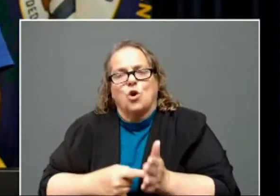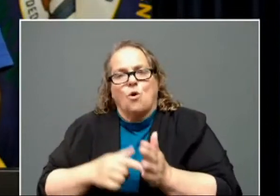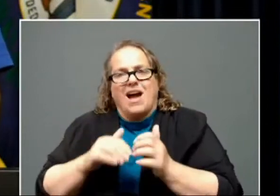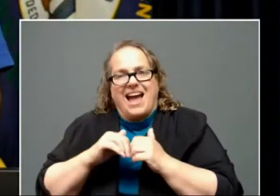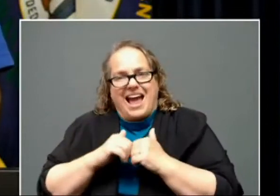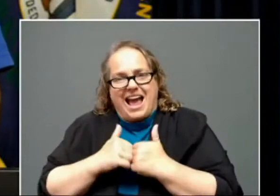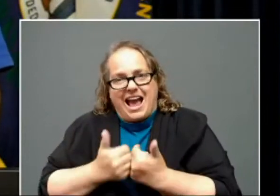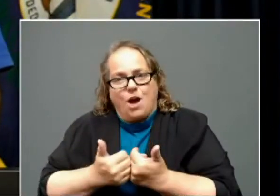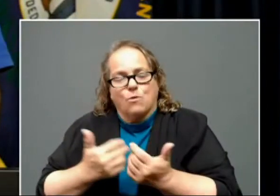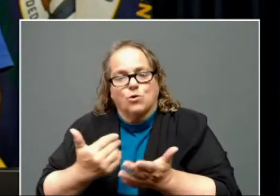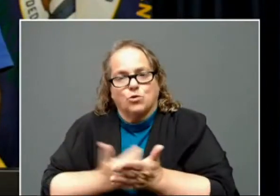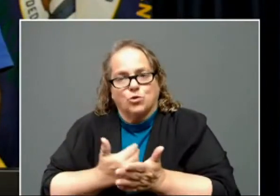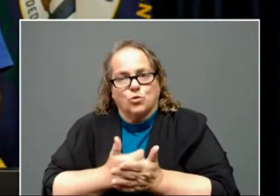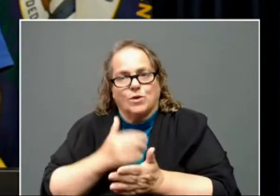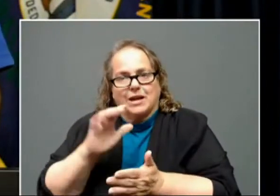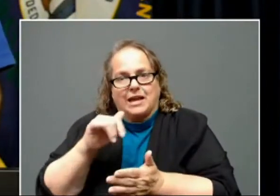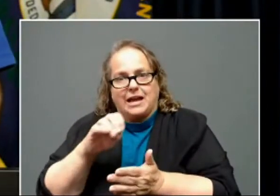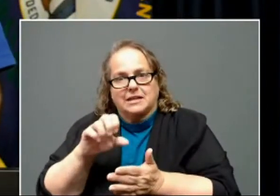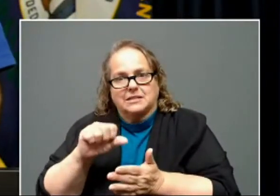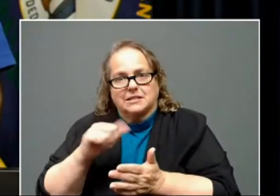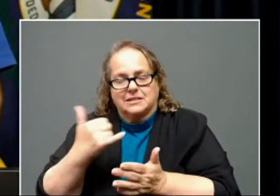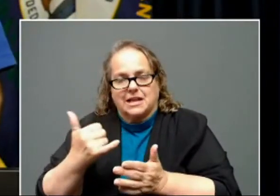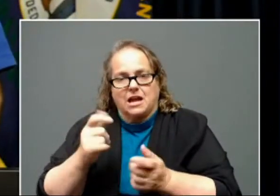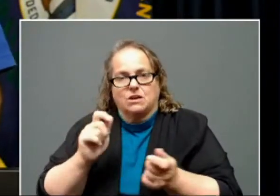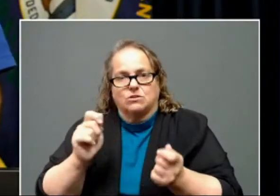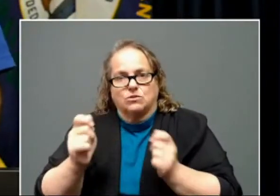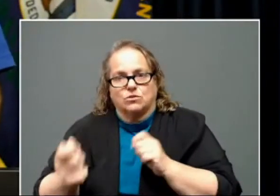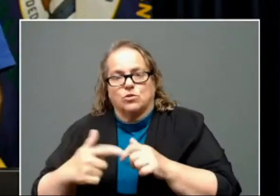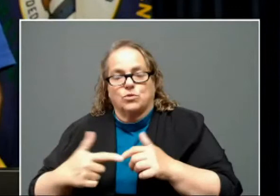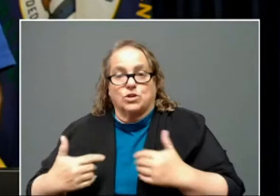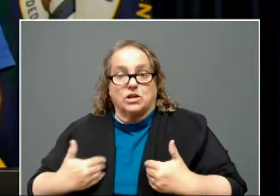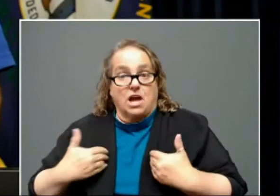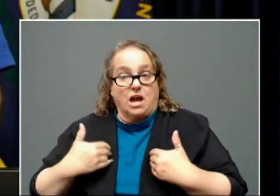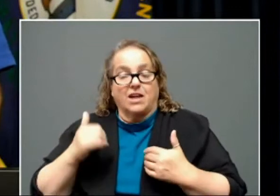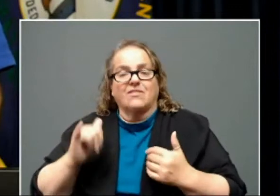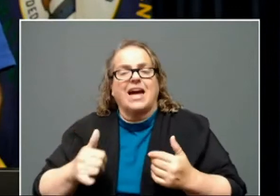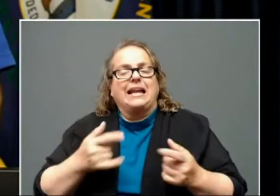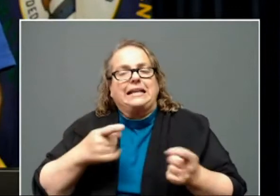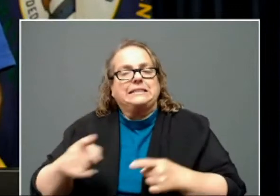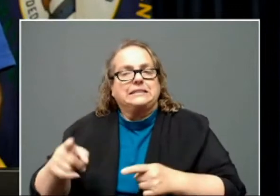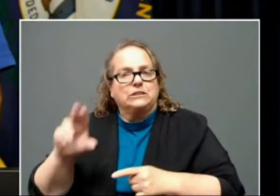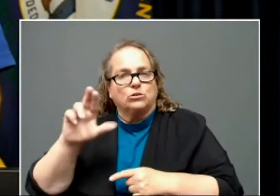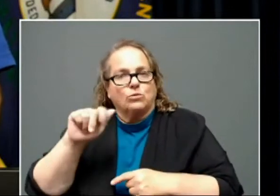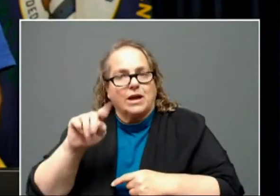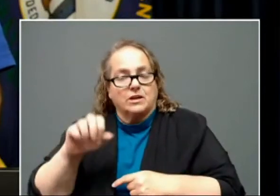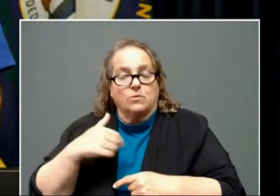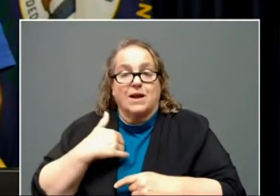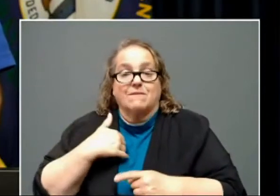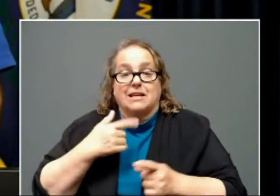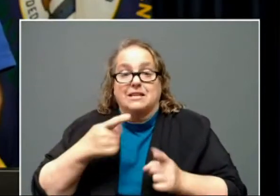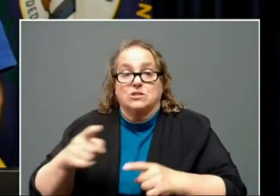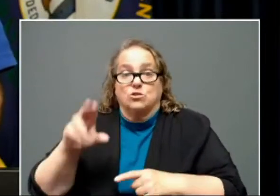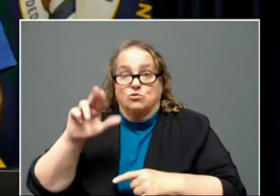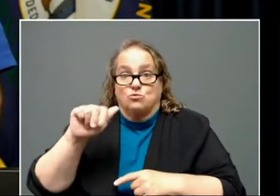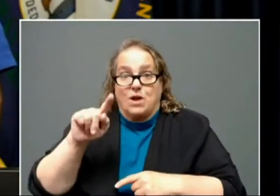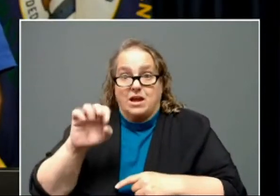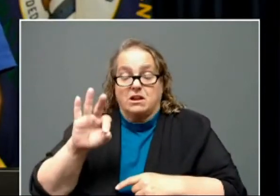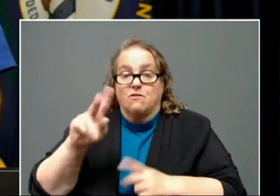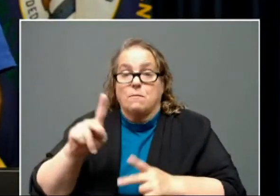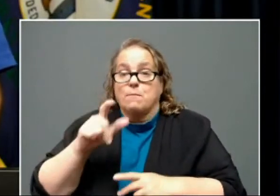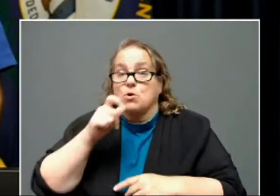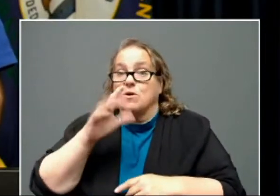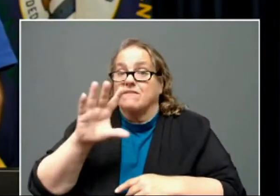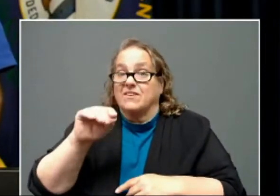new cases are skewing younger, and that's the incident rate. And we have an incident rate of people who are 50 years